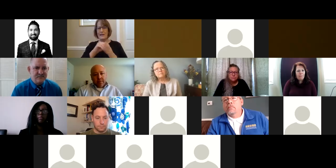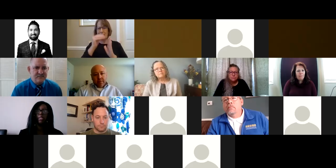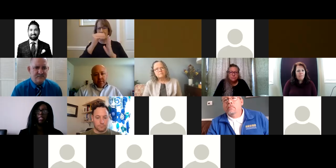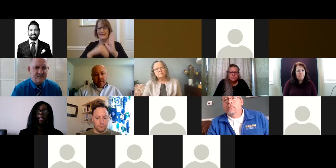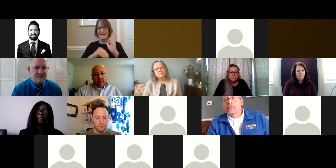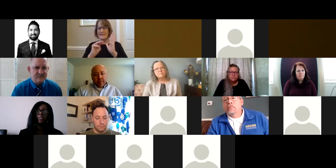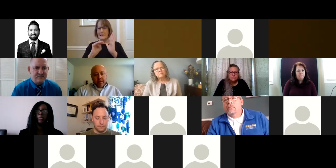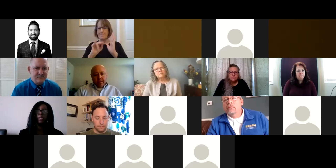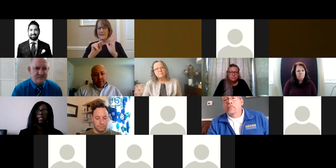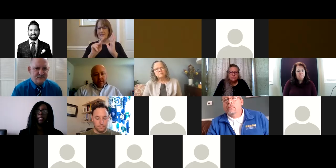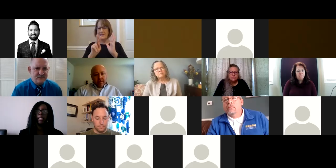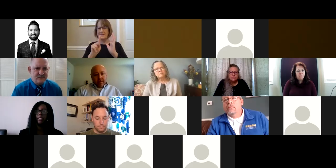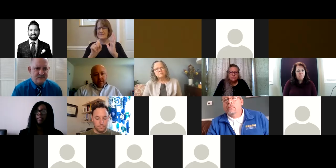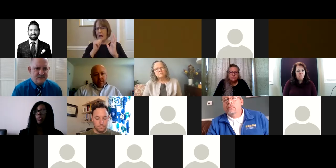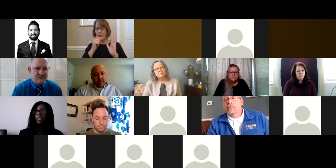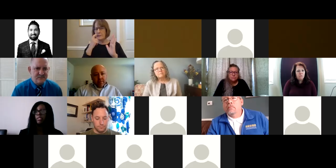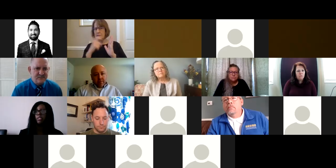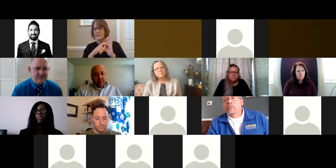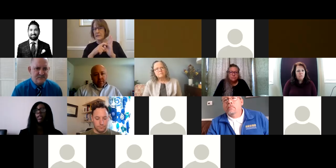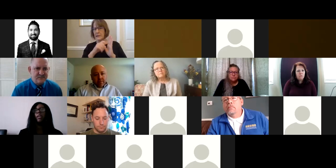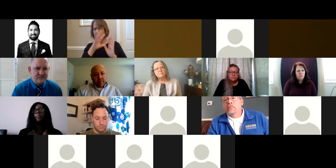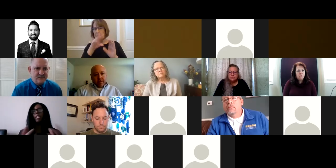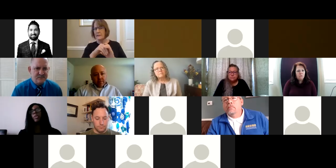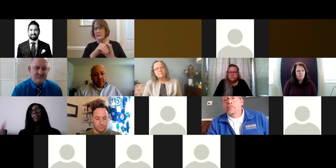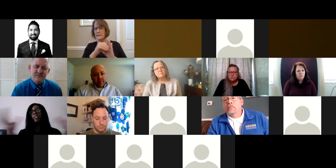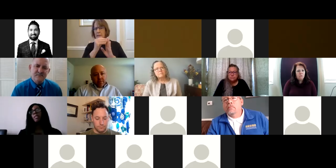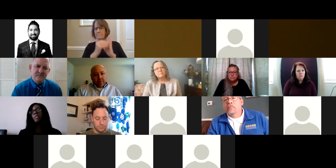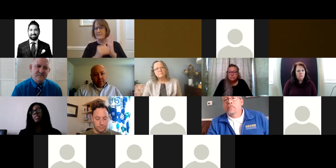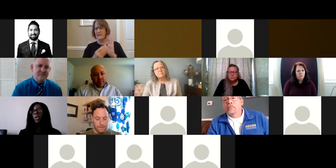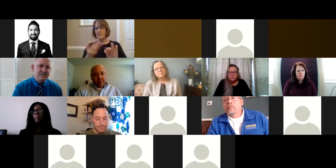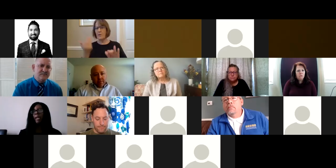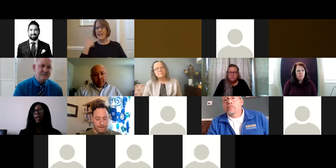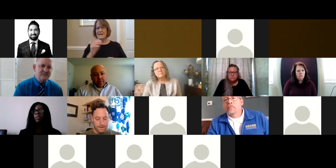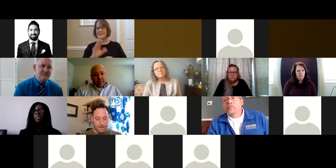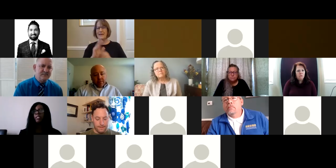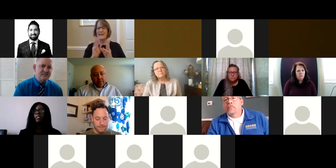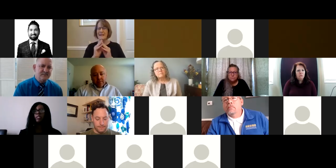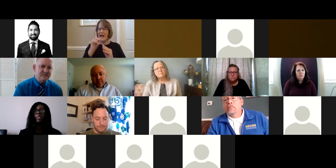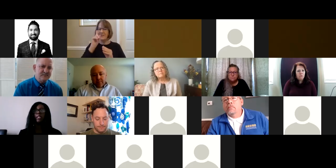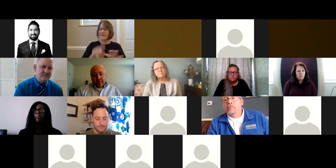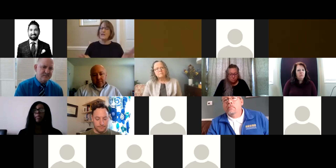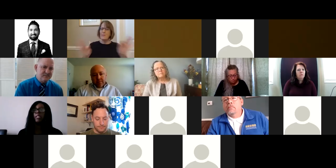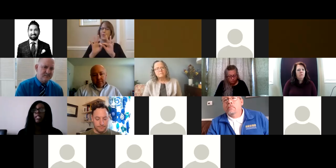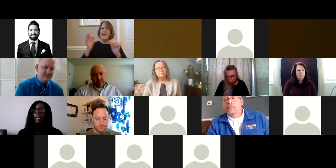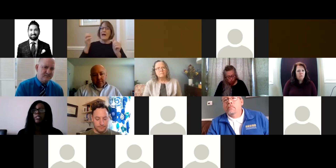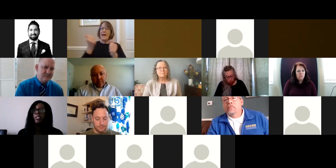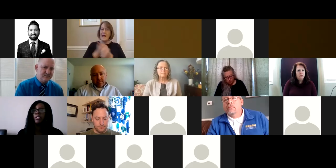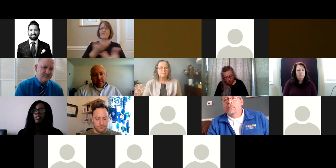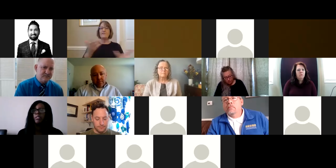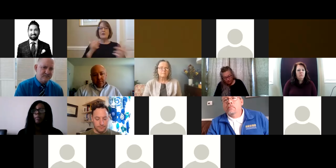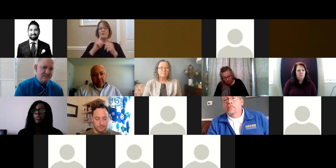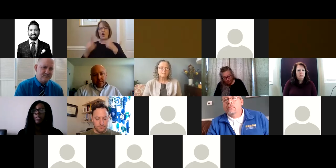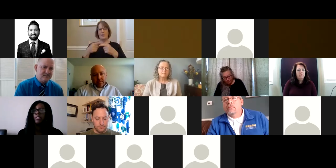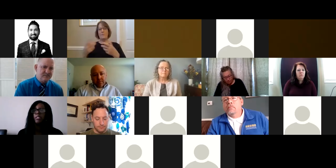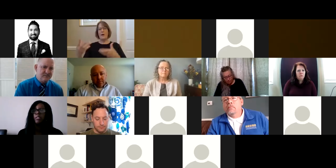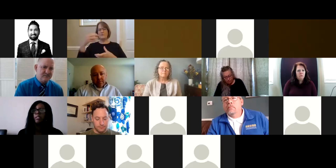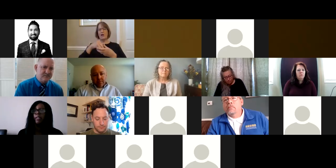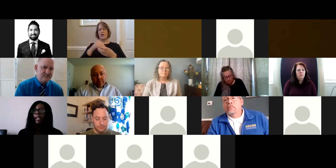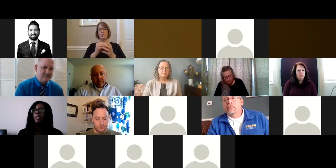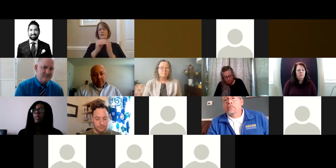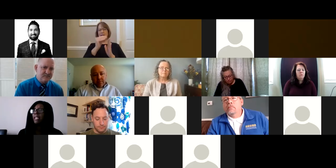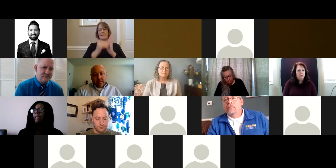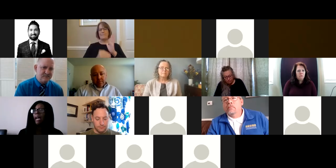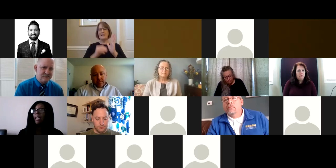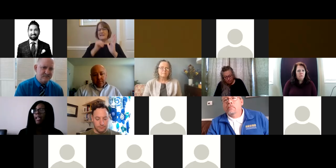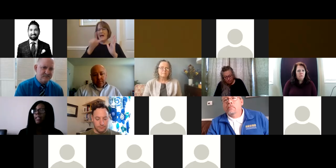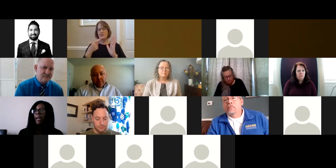incorporated with the last one. And I think it's important to make sure everything we talk about is included in our minutes, not just summaries. And I